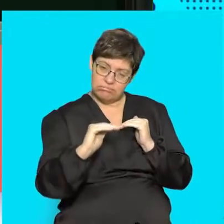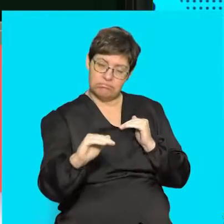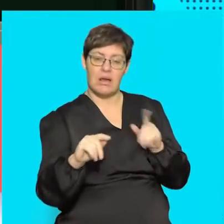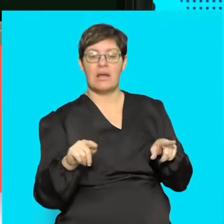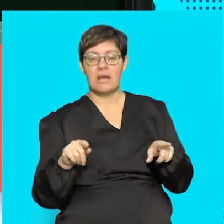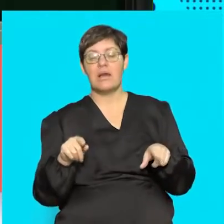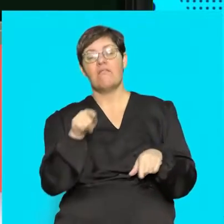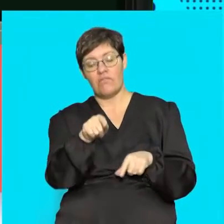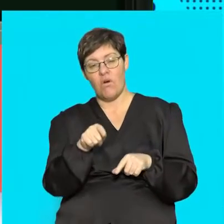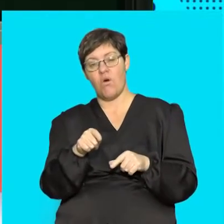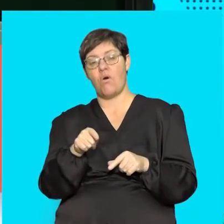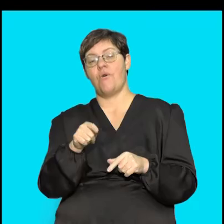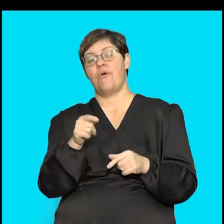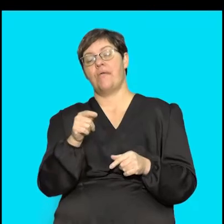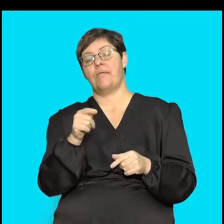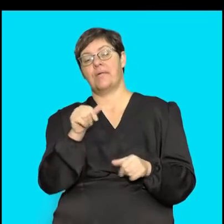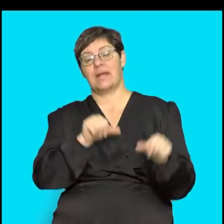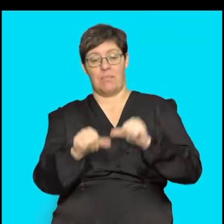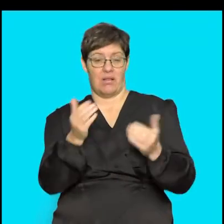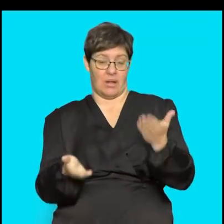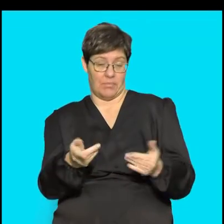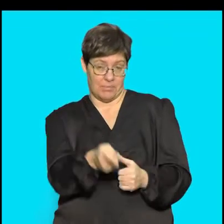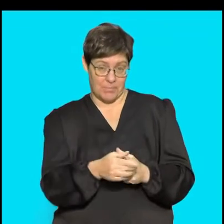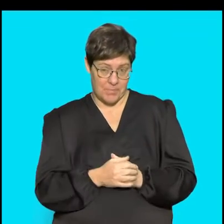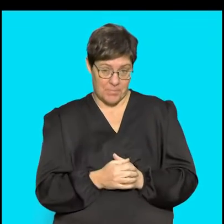at that state of chemical equilibrium.